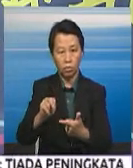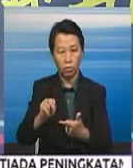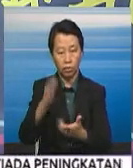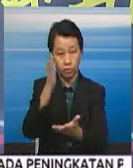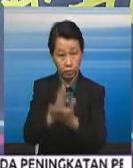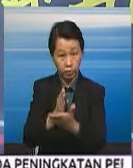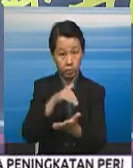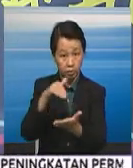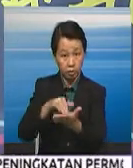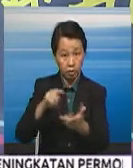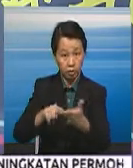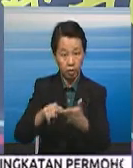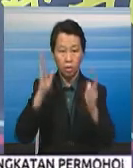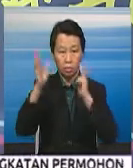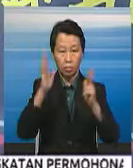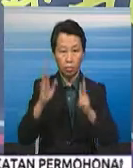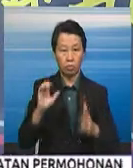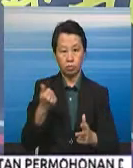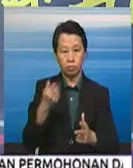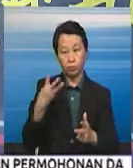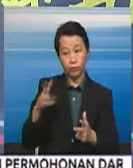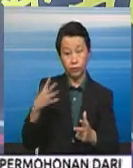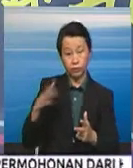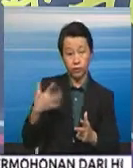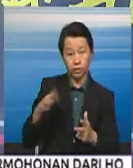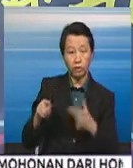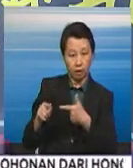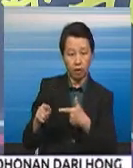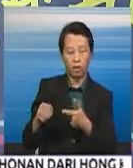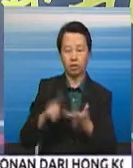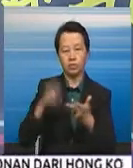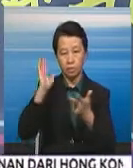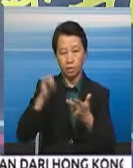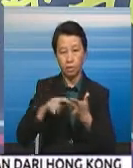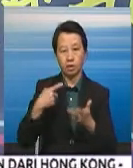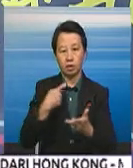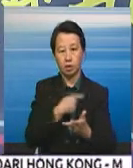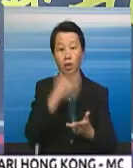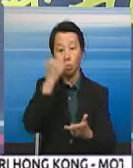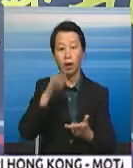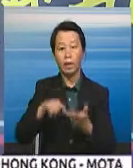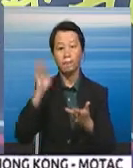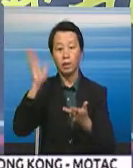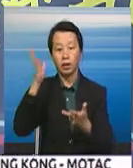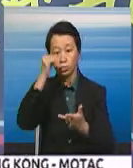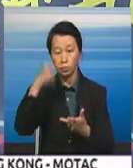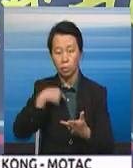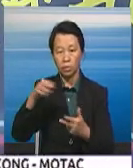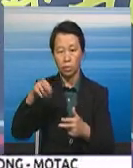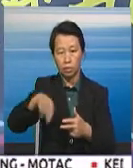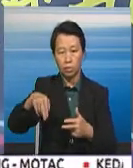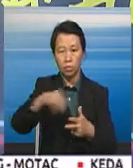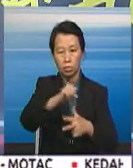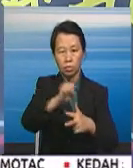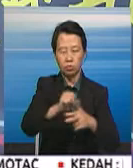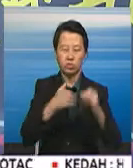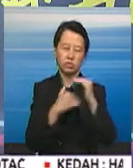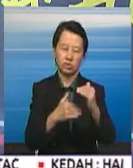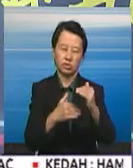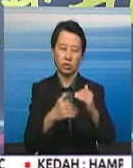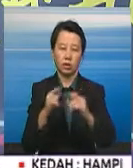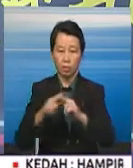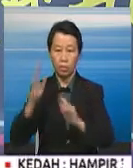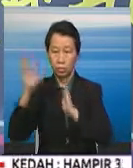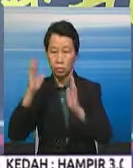sculptor, like in Malaysia we like 10-15 of them, right? And this is pretty much why we are in Malaysia, because we know that the resources in Singapore is limited, but